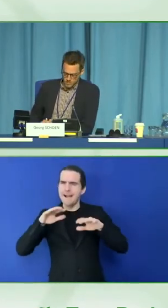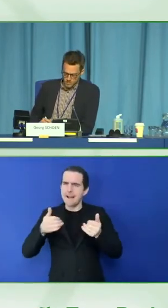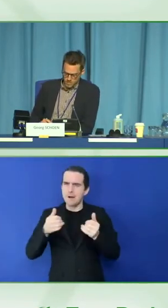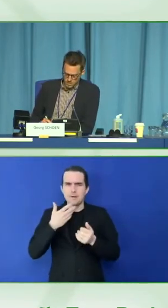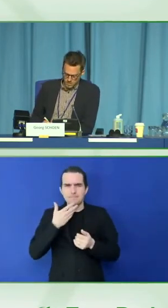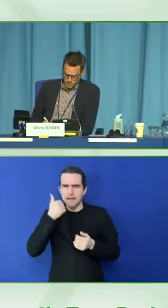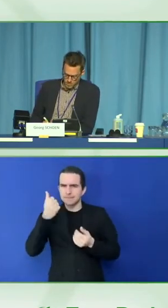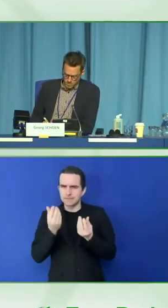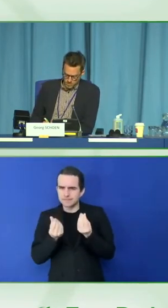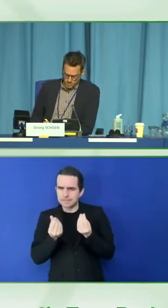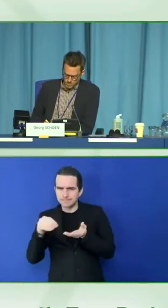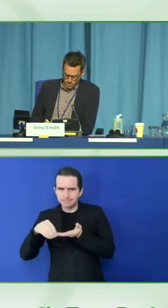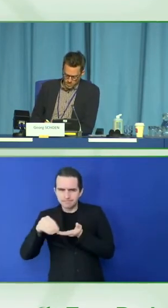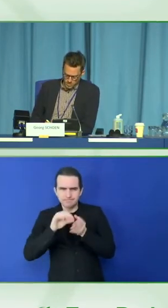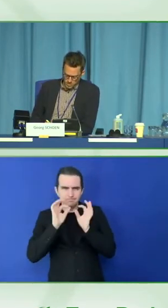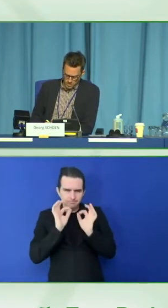course,